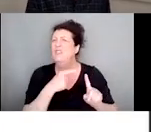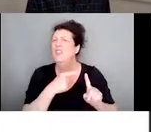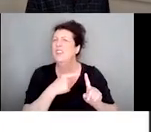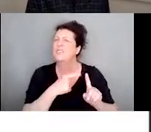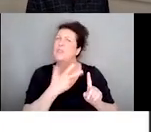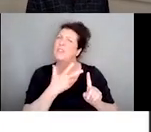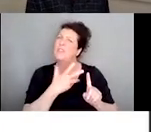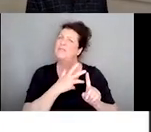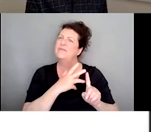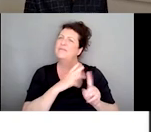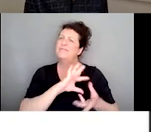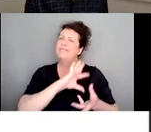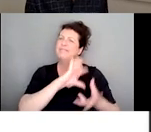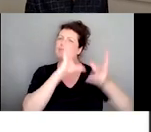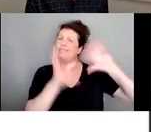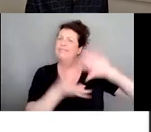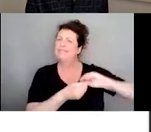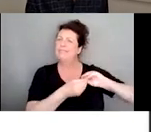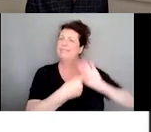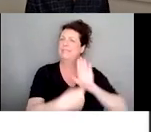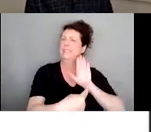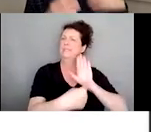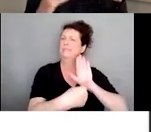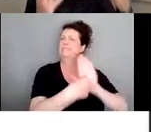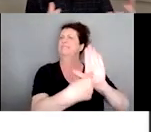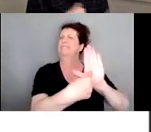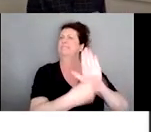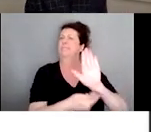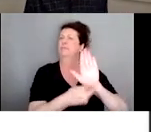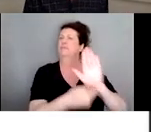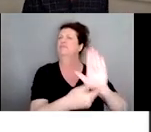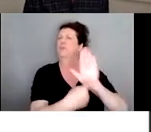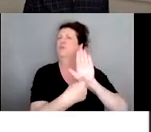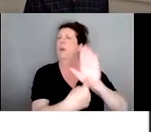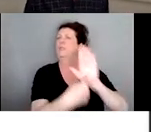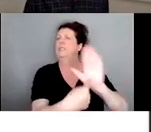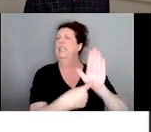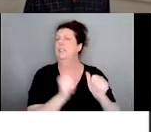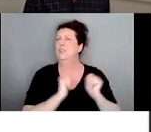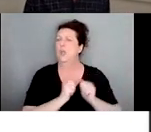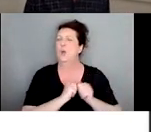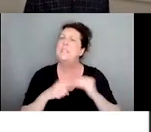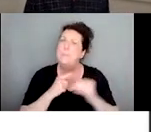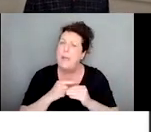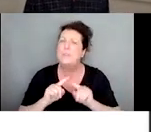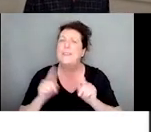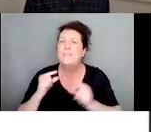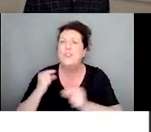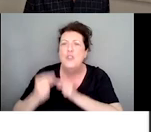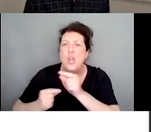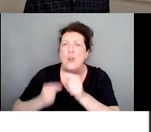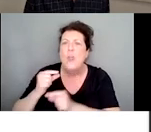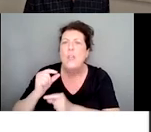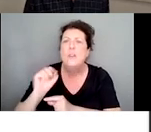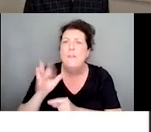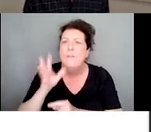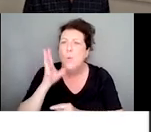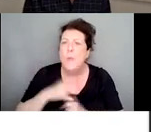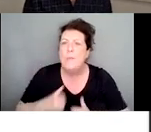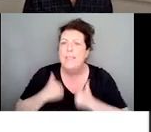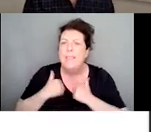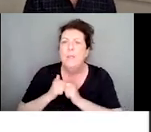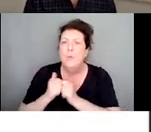many ways, which is, um, you know, about these generations of women living together, trying to deal with